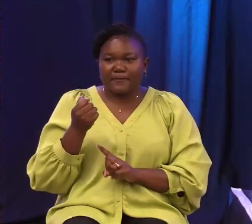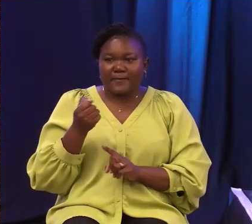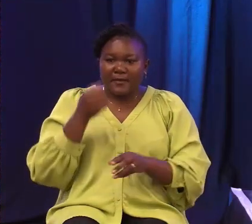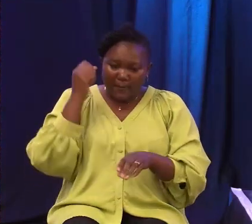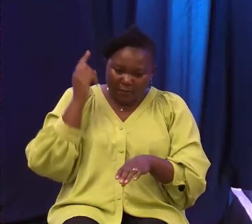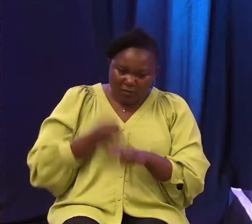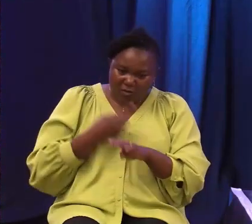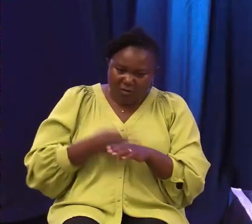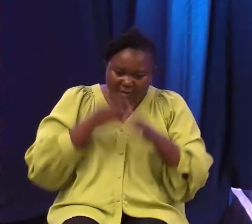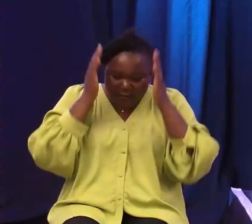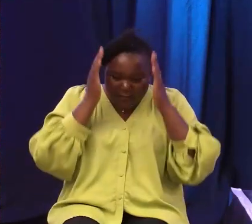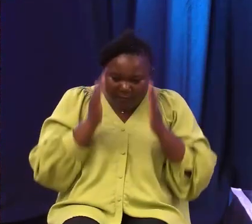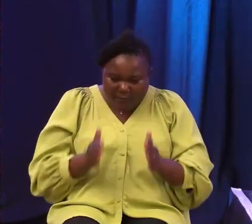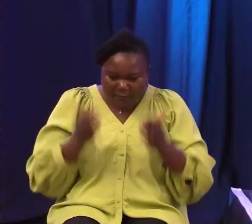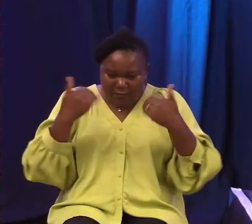Concentrate on your abilities,